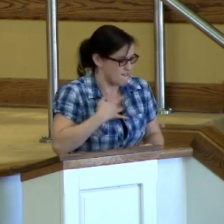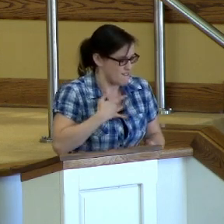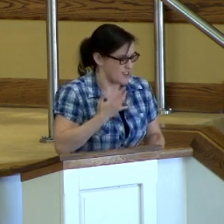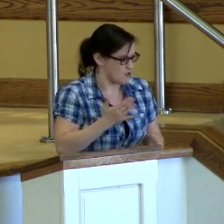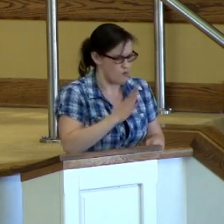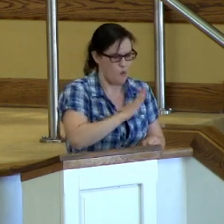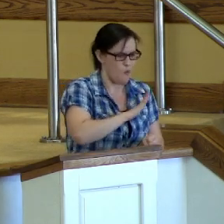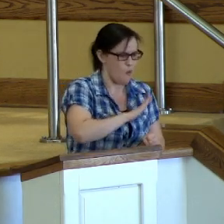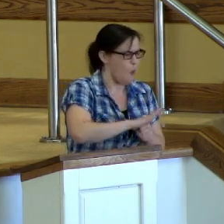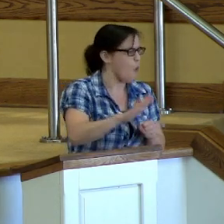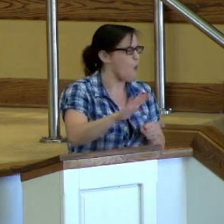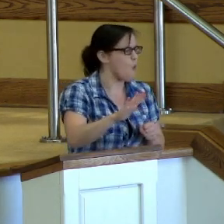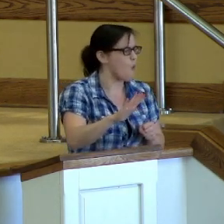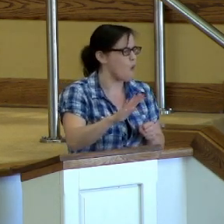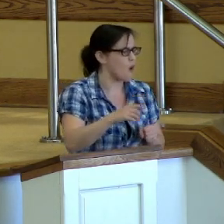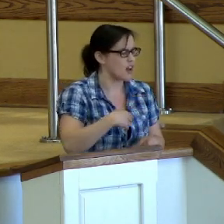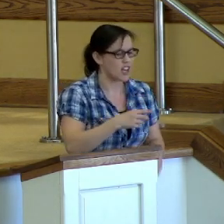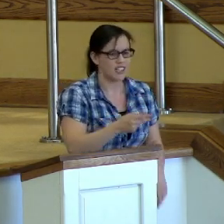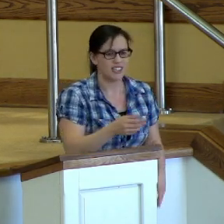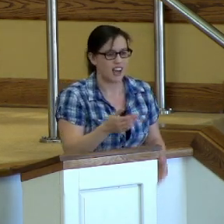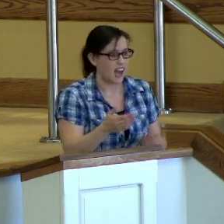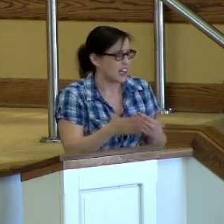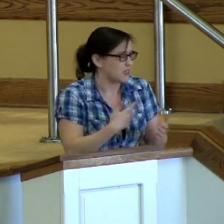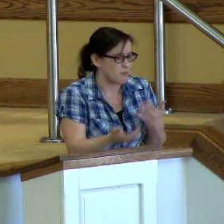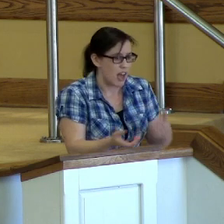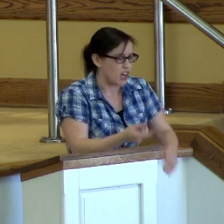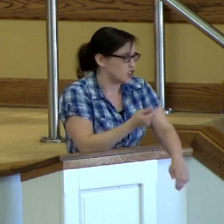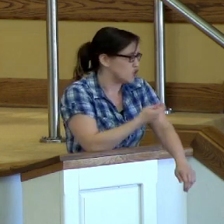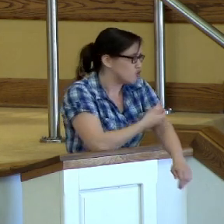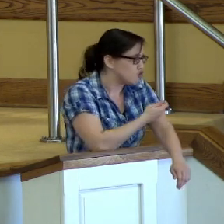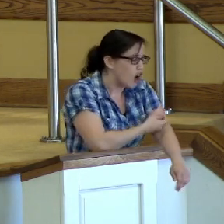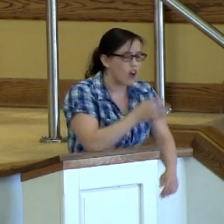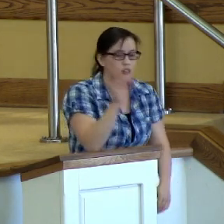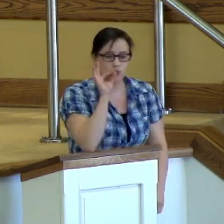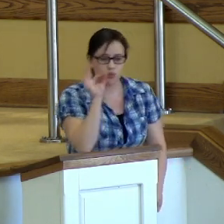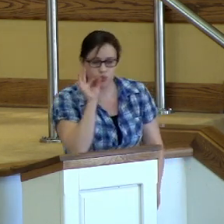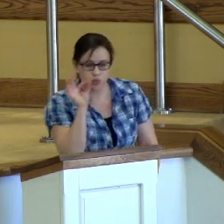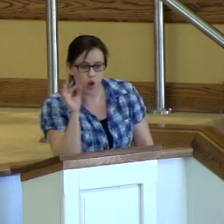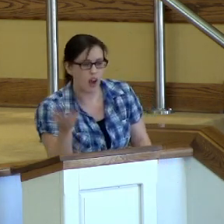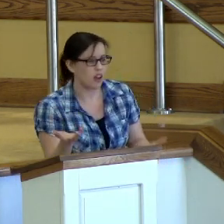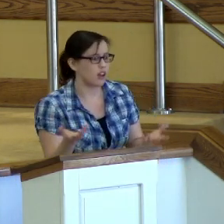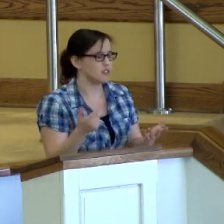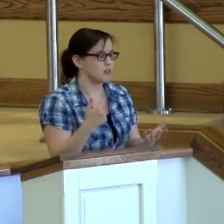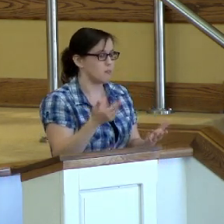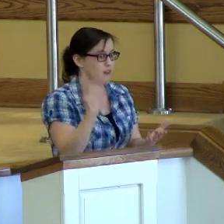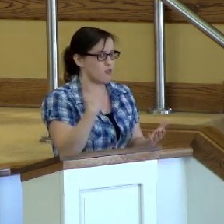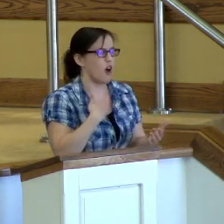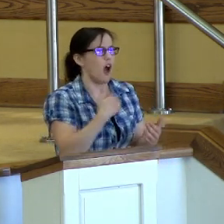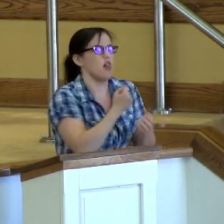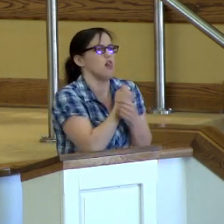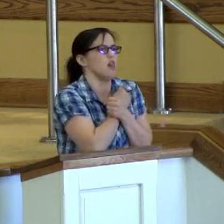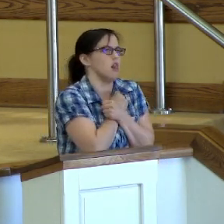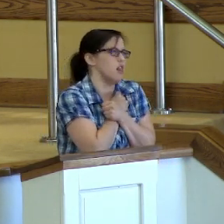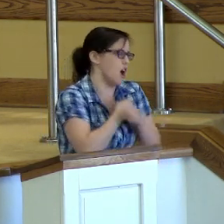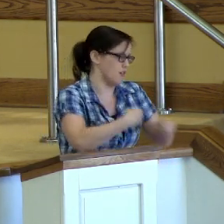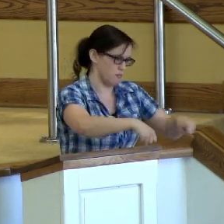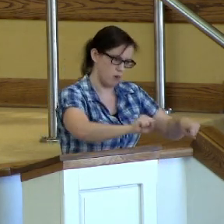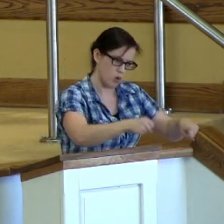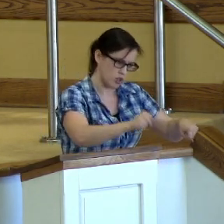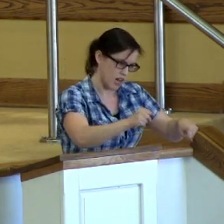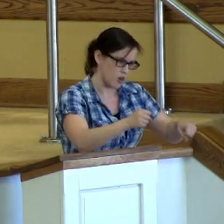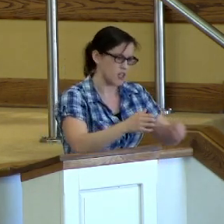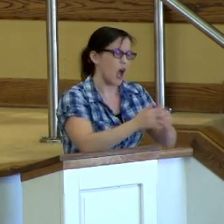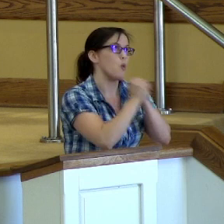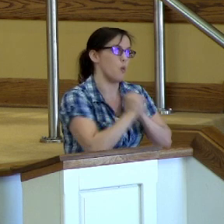and it's not just that. It's material things. Some people worship their vehicles. I used to worship motorcycles. I'm sorry, Brother John, but I